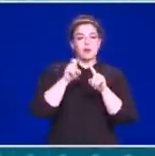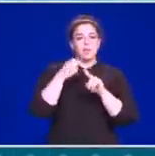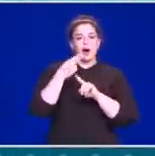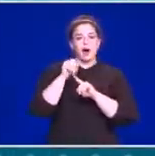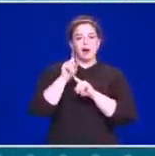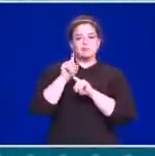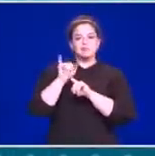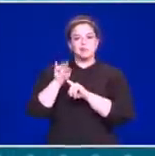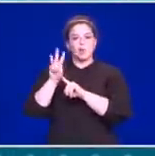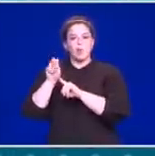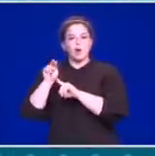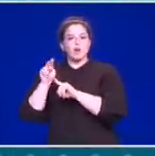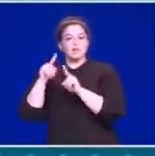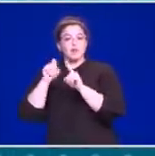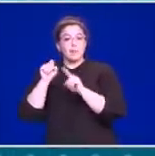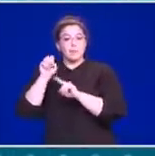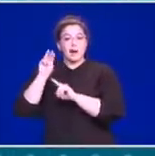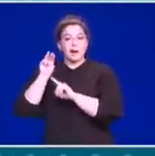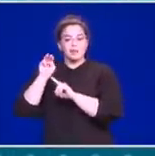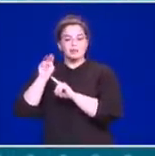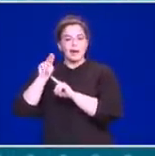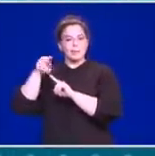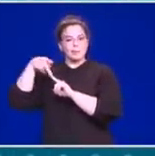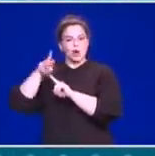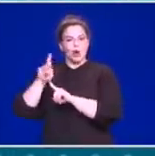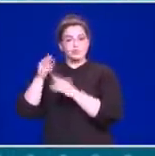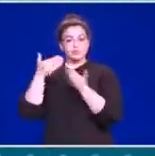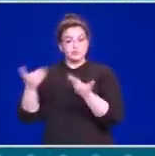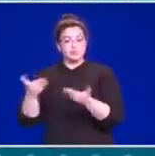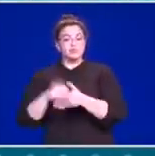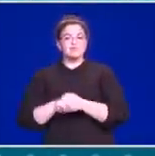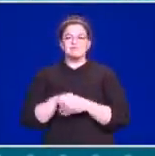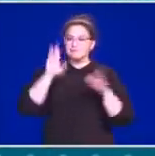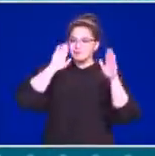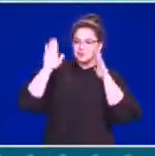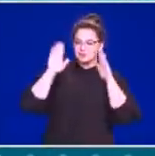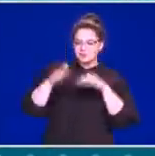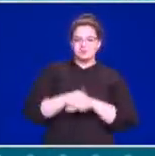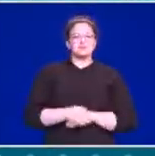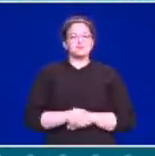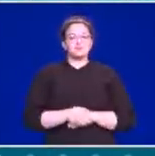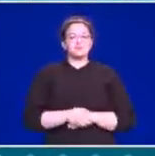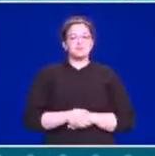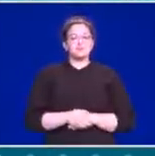Wang of NPR. Your line is open. Hi, Hansi. Thank you.